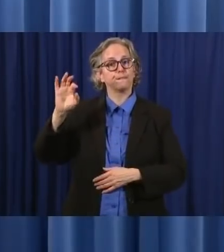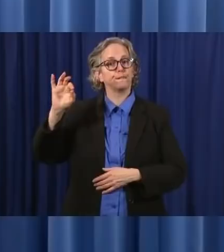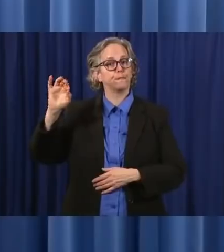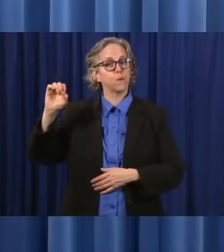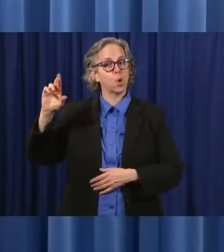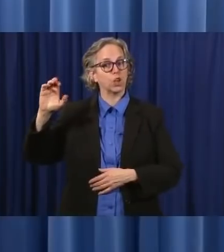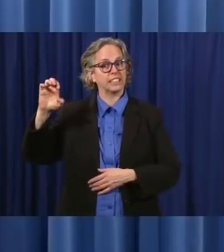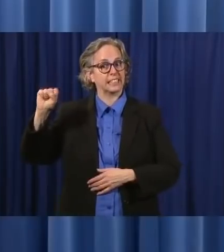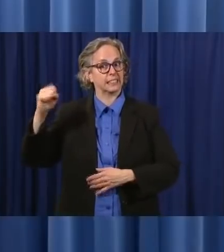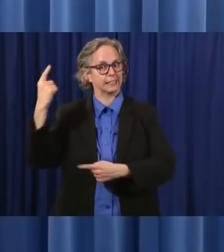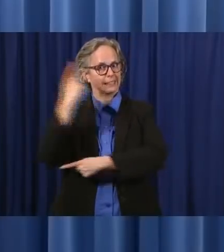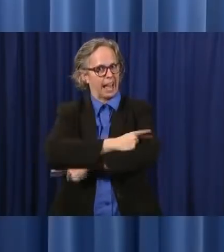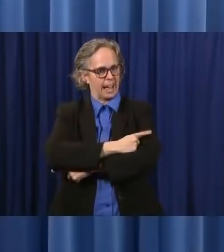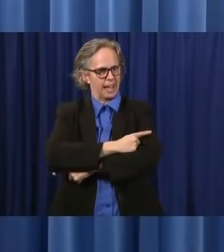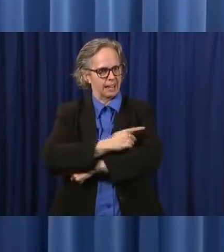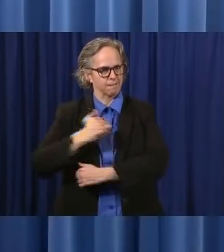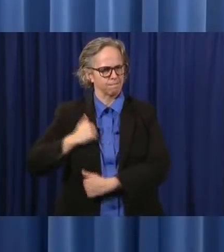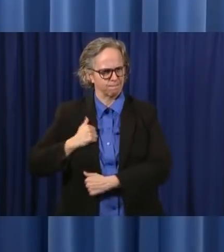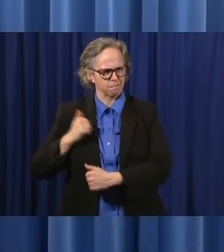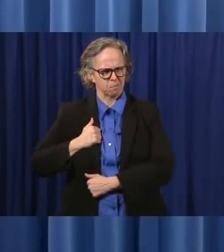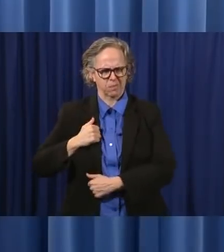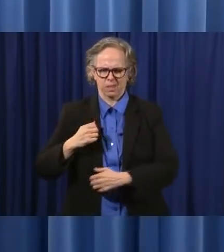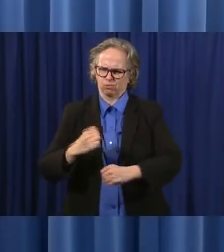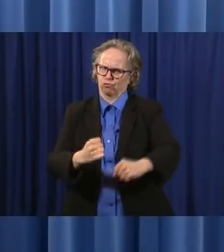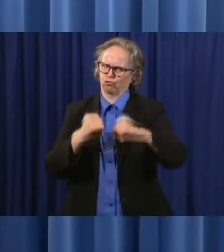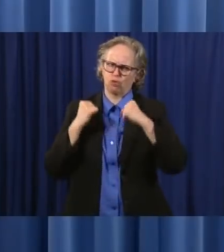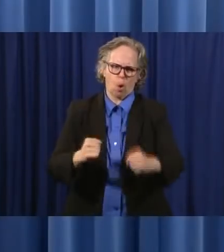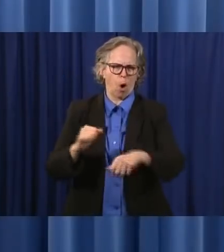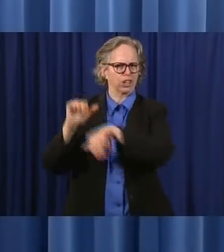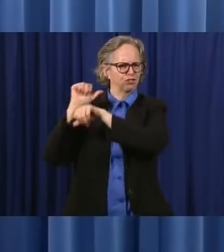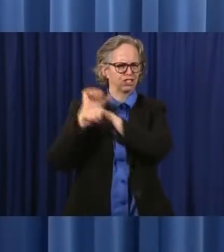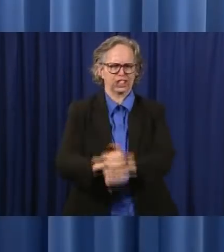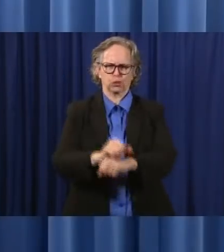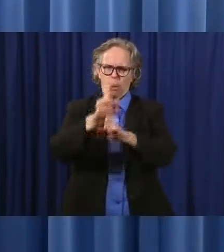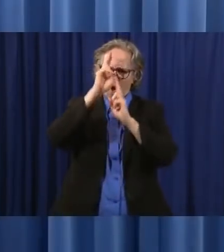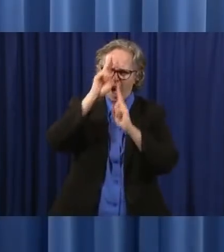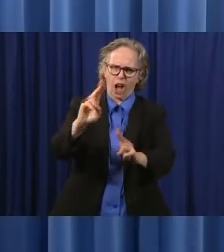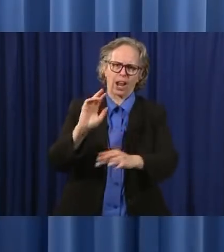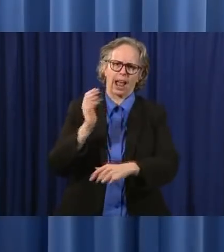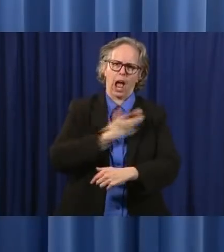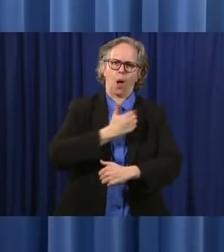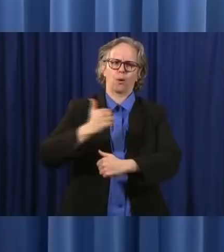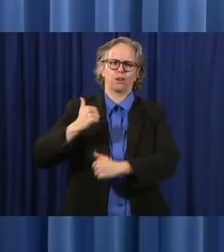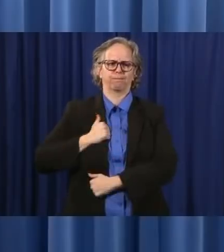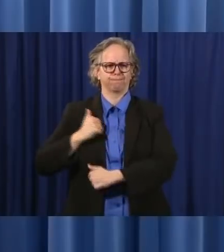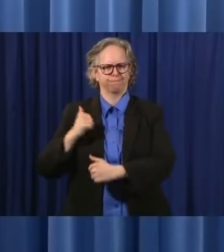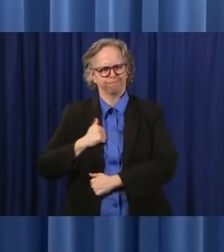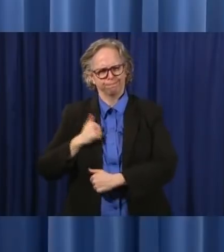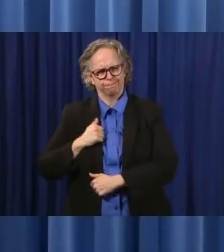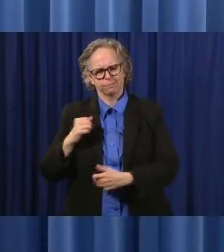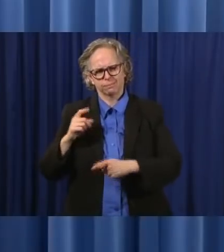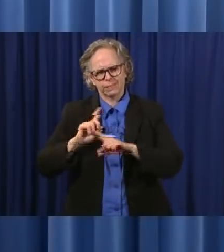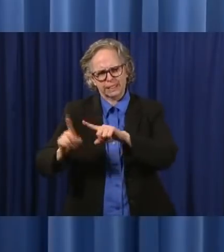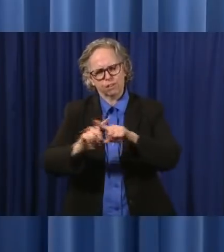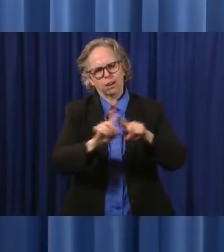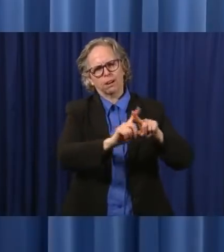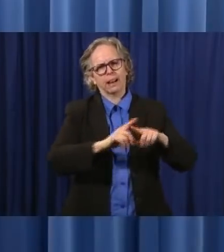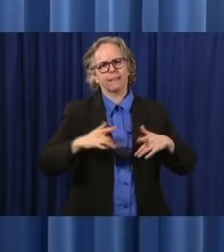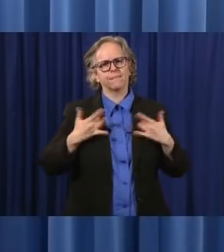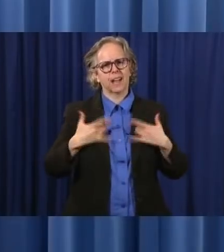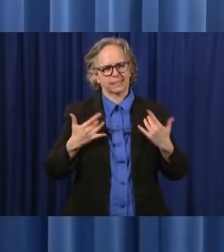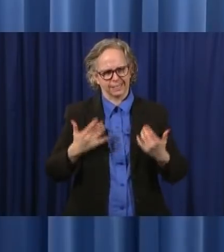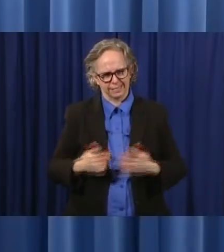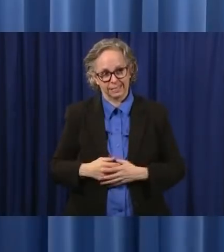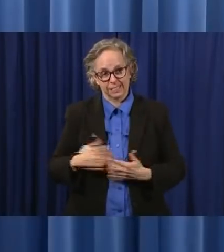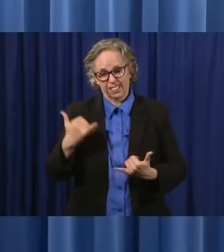luncheons, 5Ks, marathons, and more. While this year will certainly look different from past years, it is